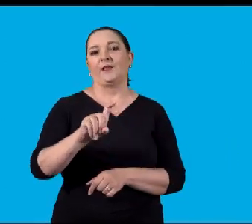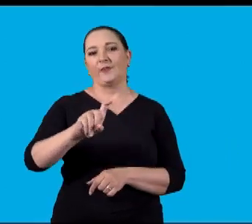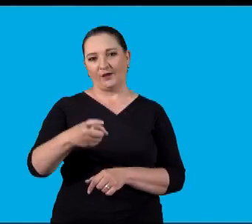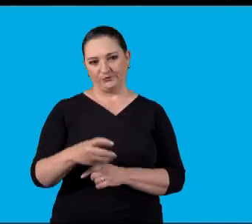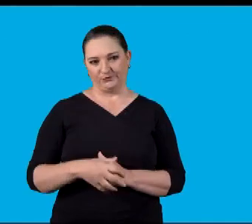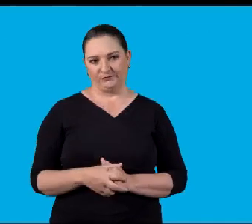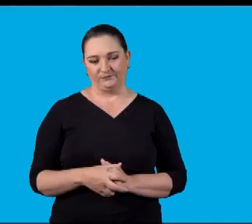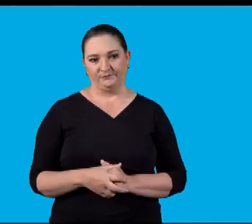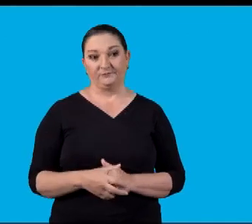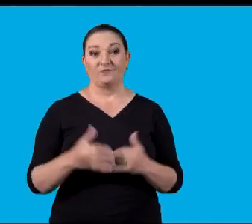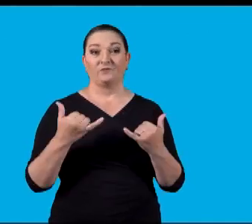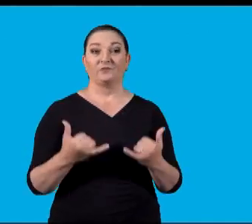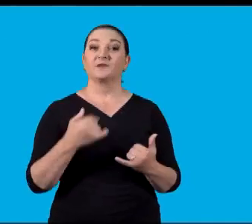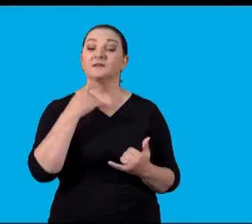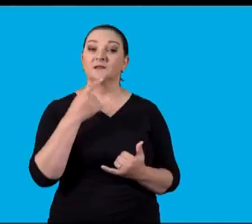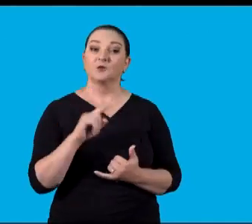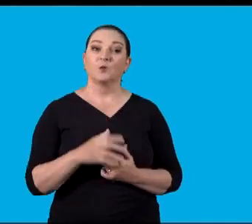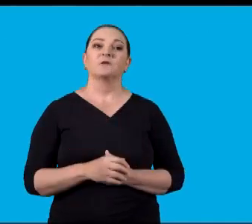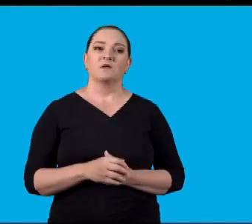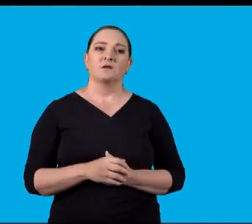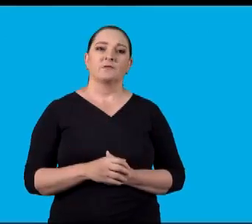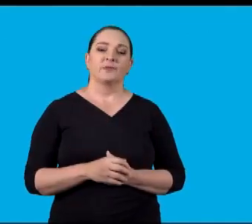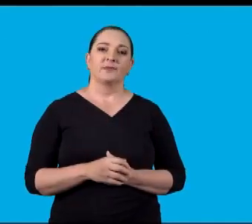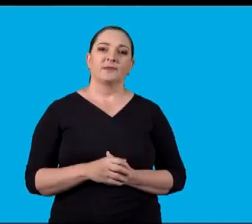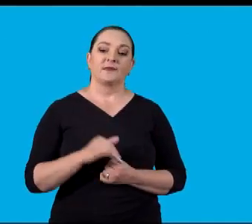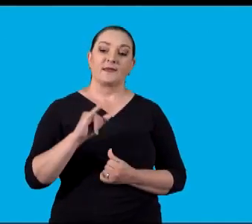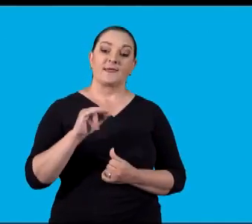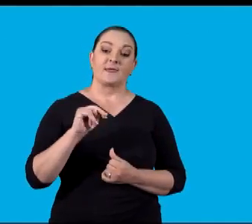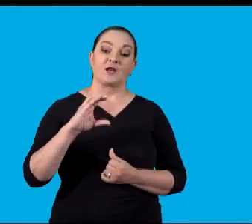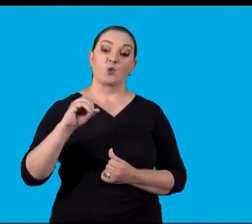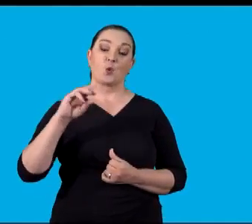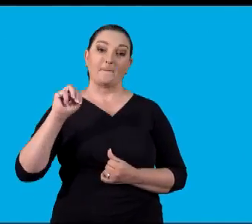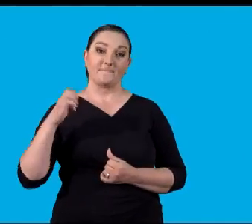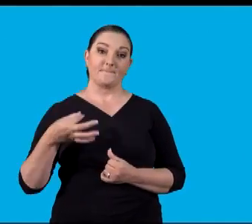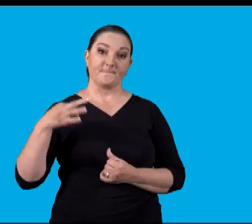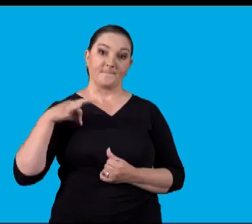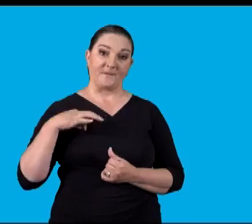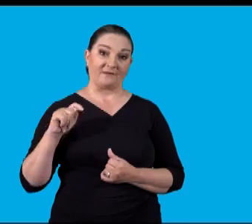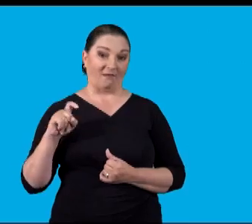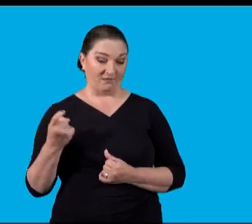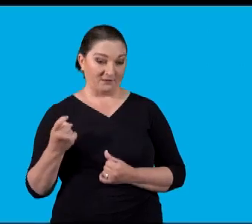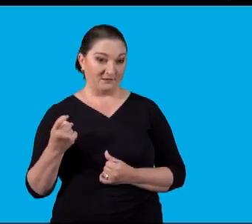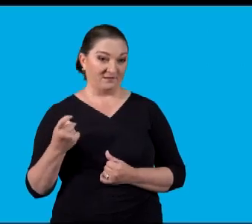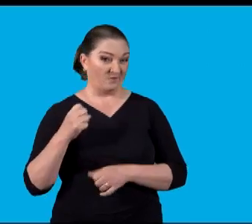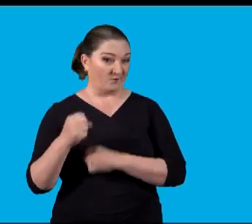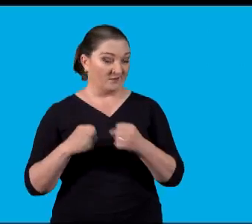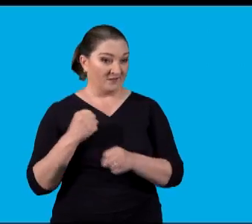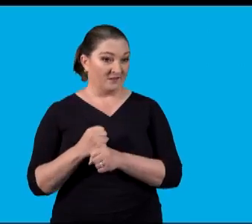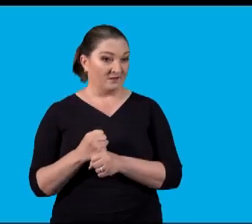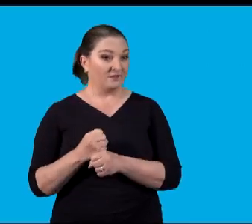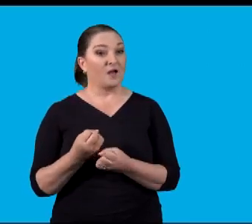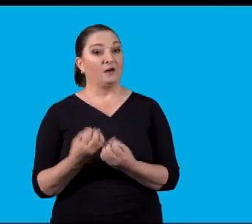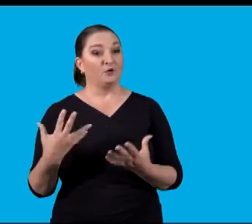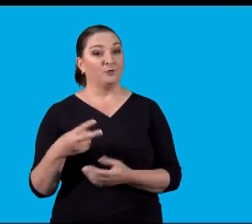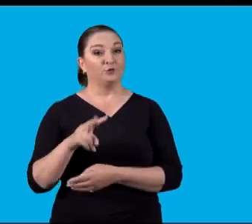30,000. The next thing to record is my income tax. Well, I'll come here, then I'll say income tax. And